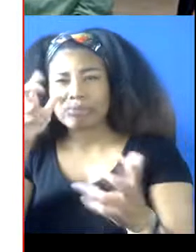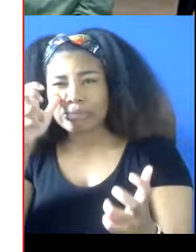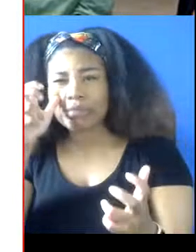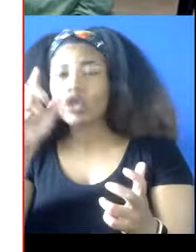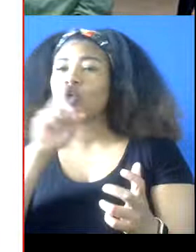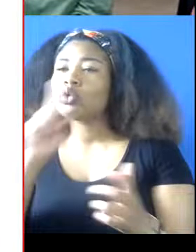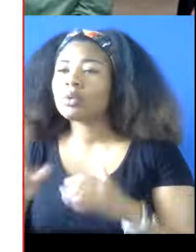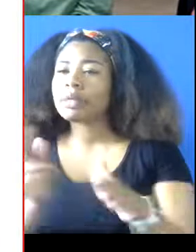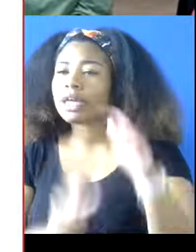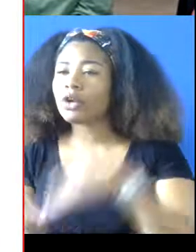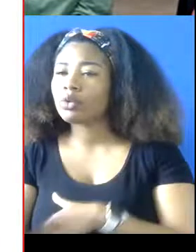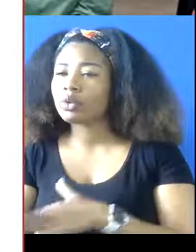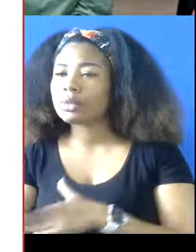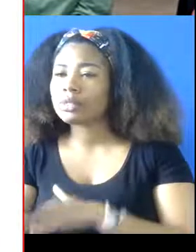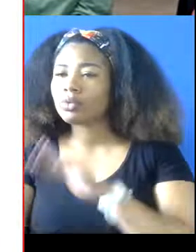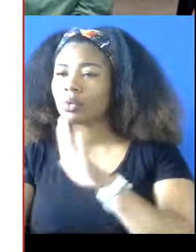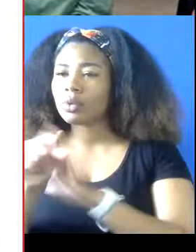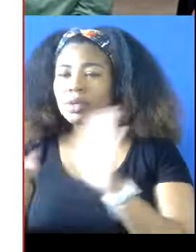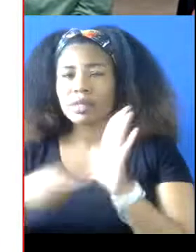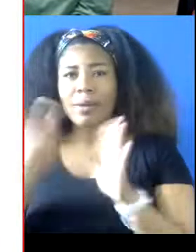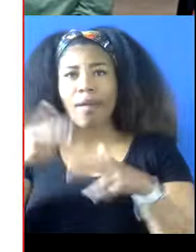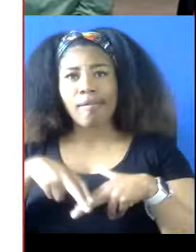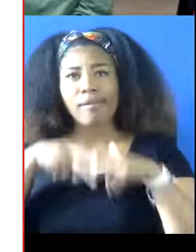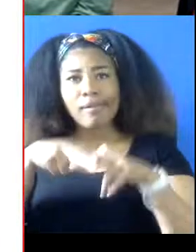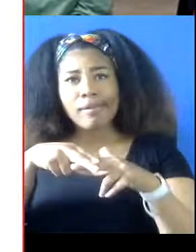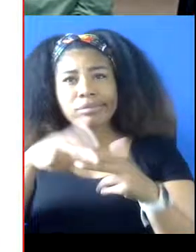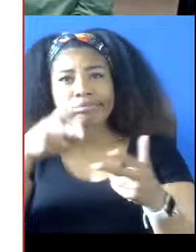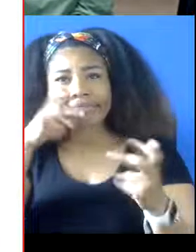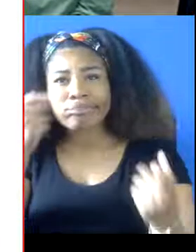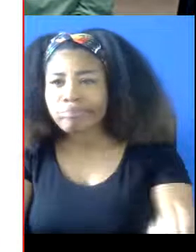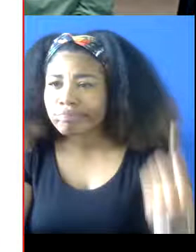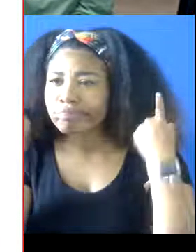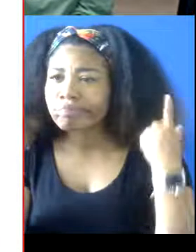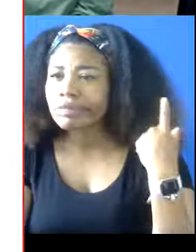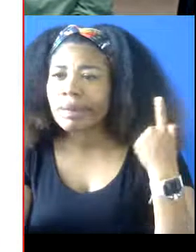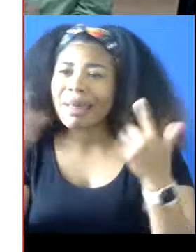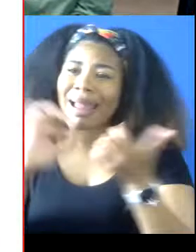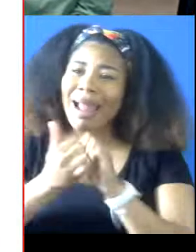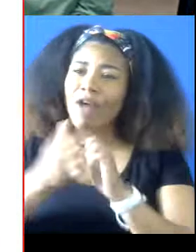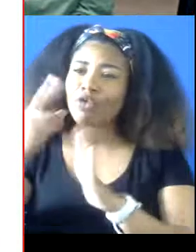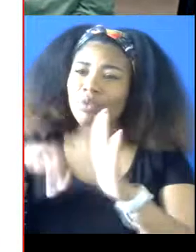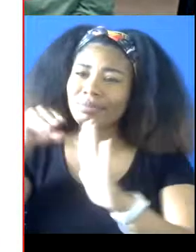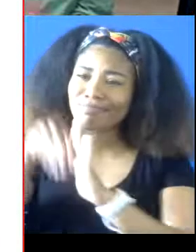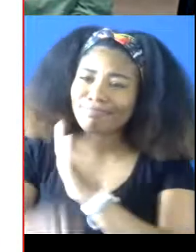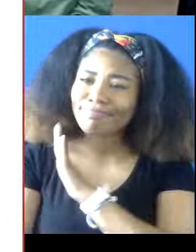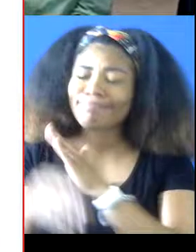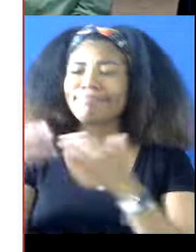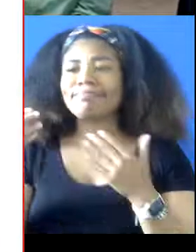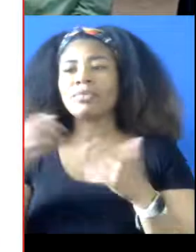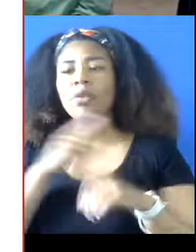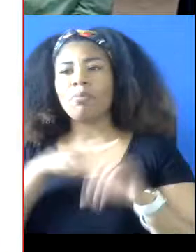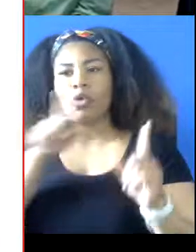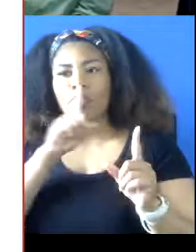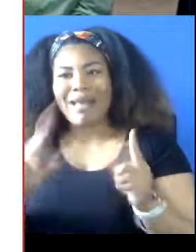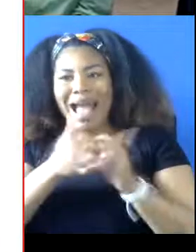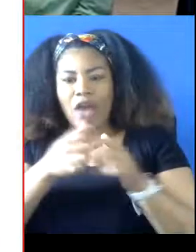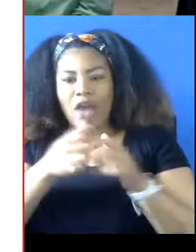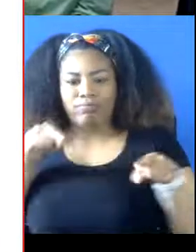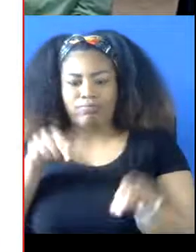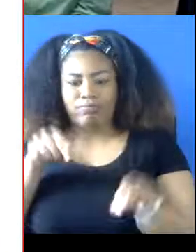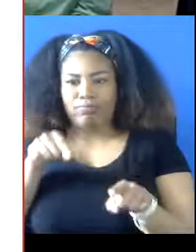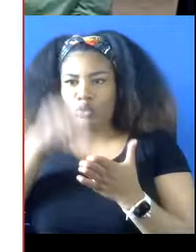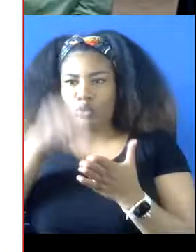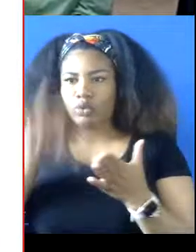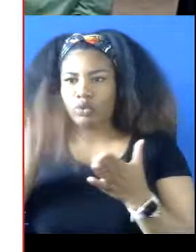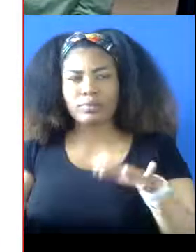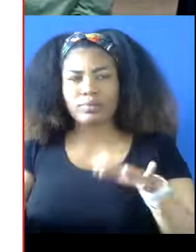now, with the information we have on the science of reading, and just the way students process